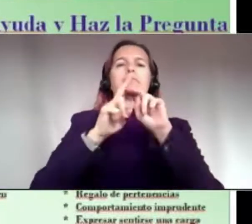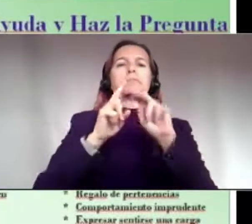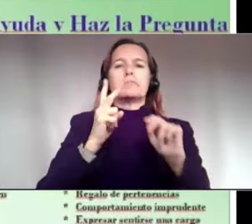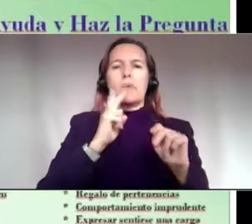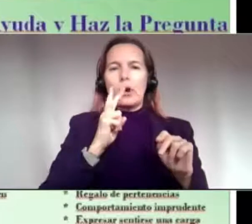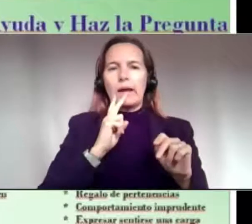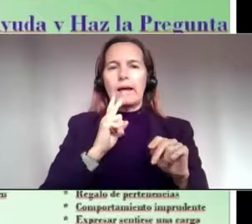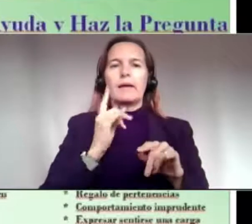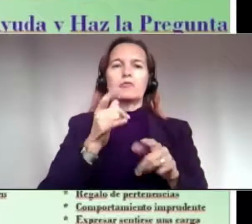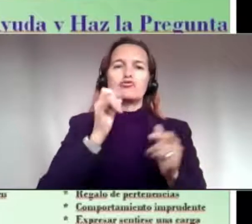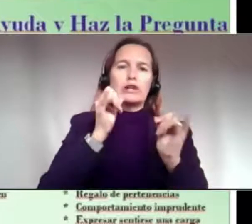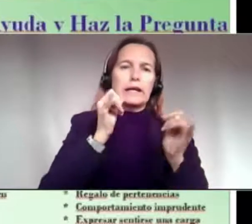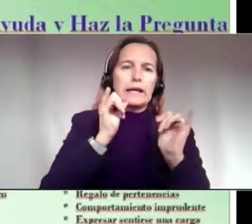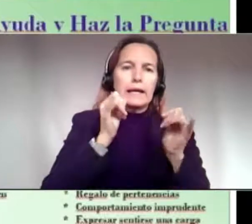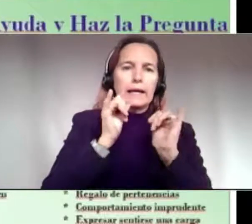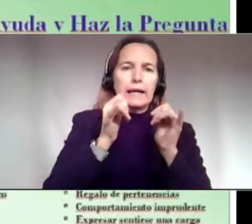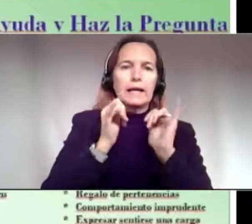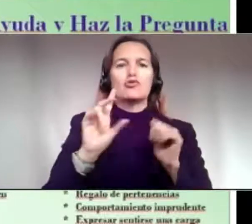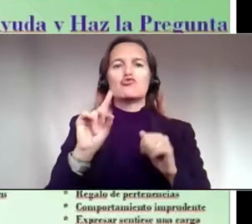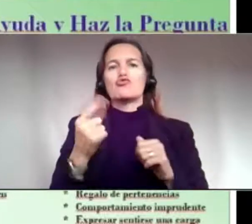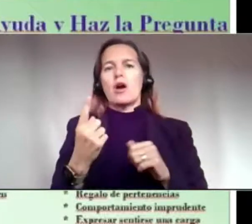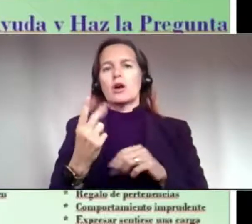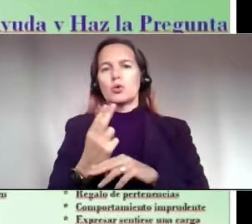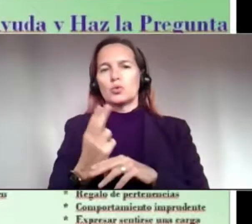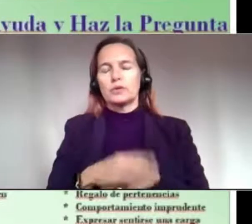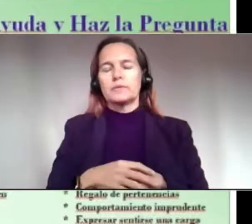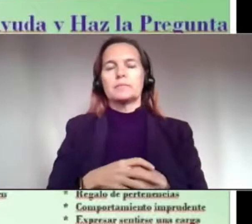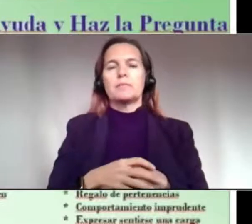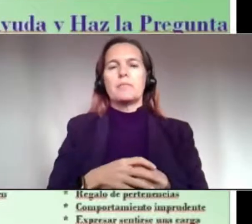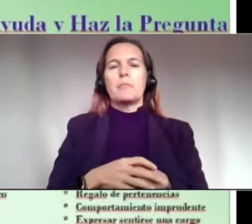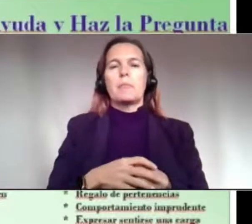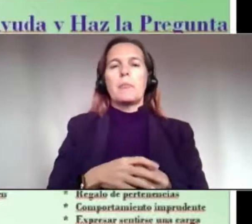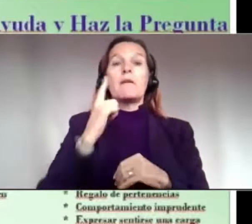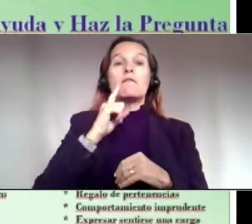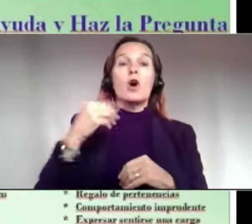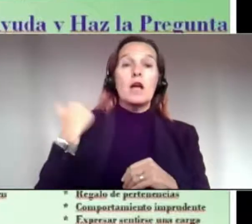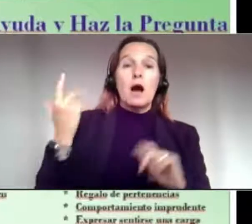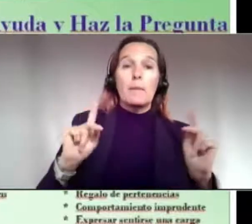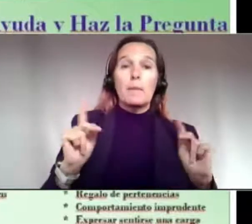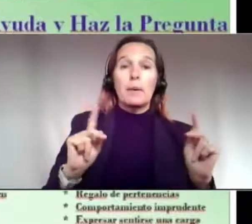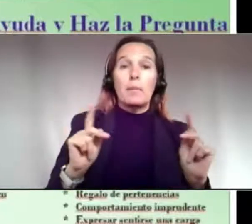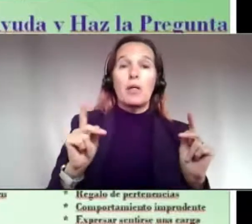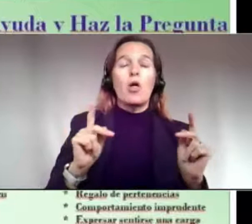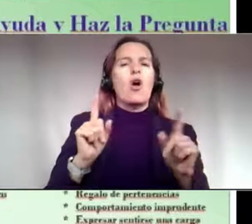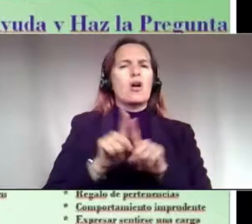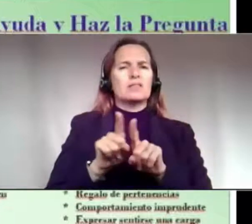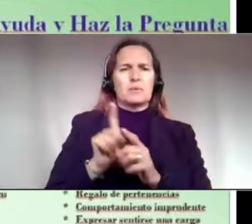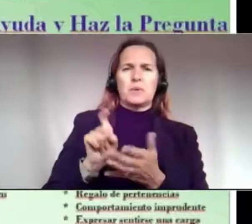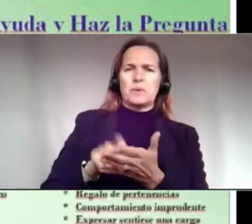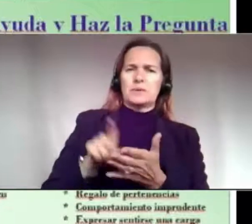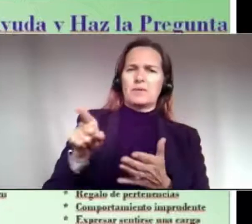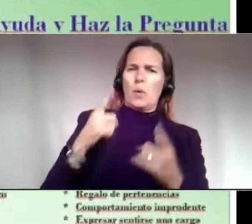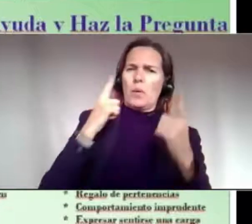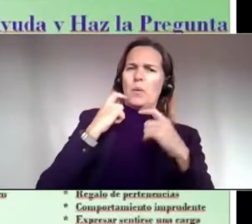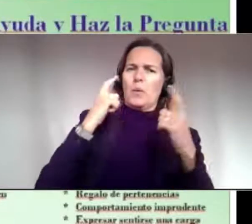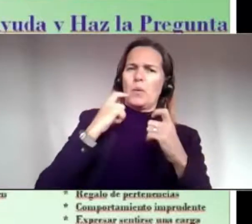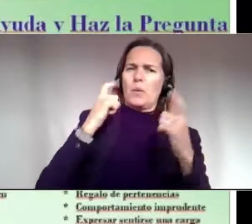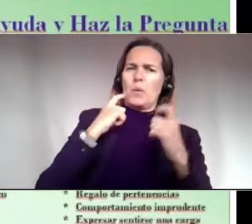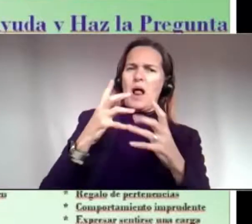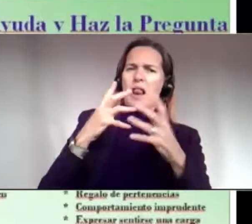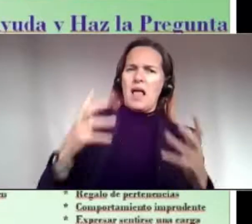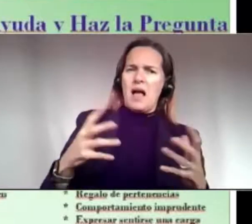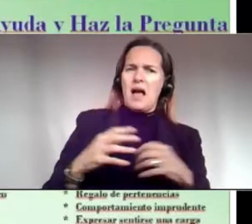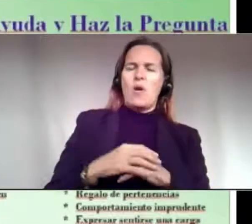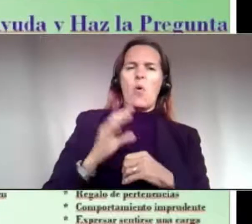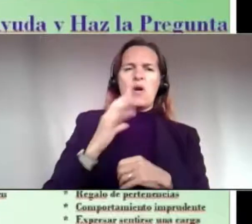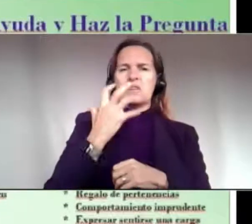use. Some additional signs that are common in youth that we might want to look forward to is excessive crying or irritability, returning